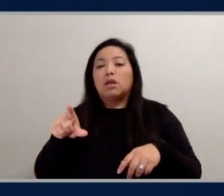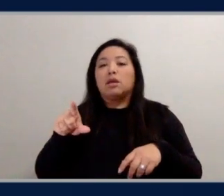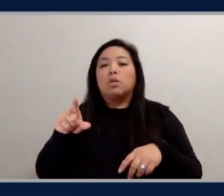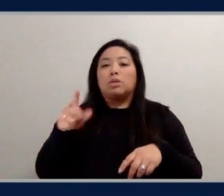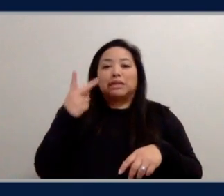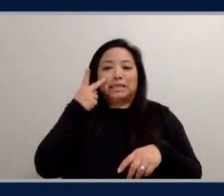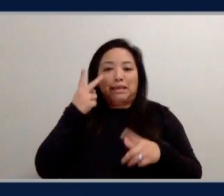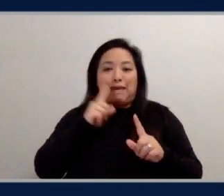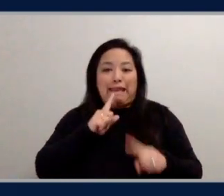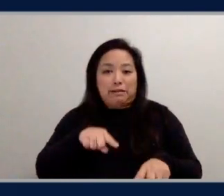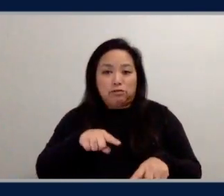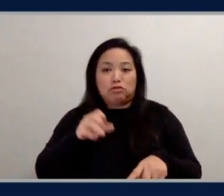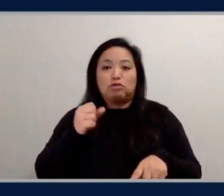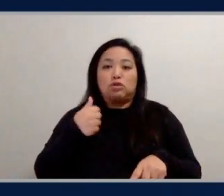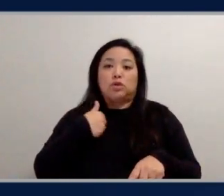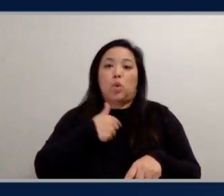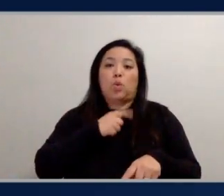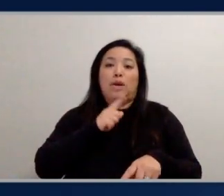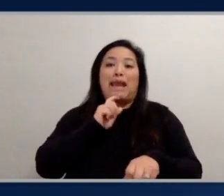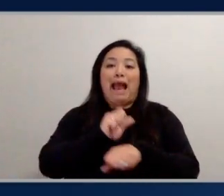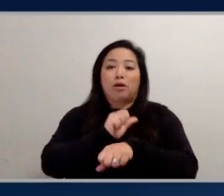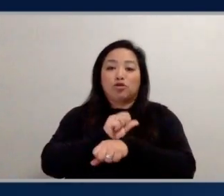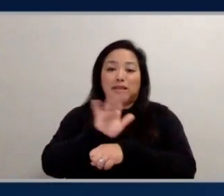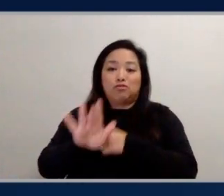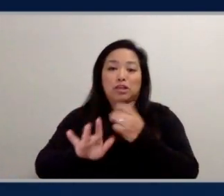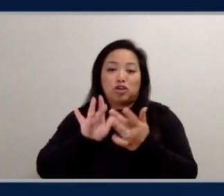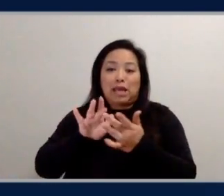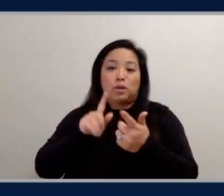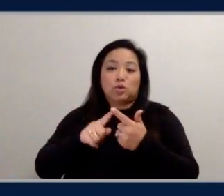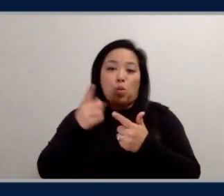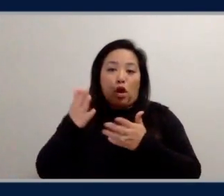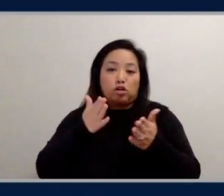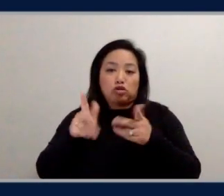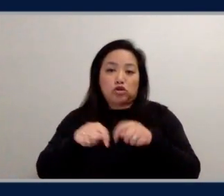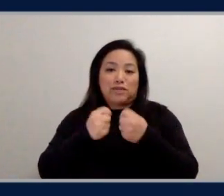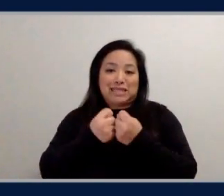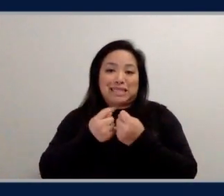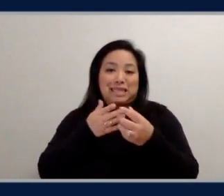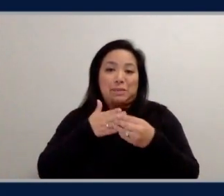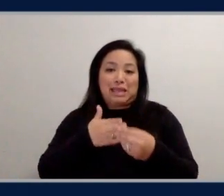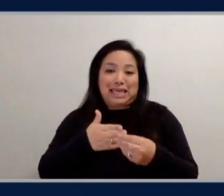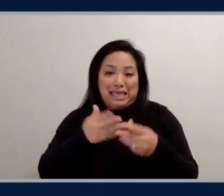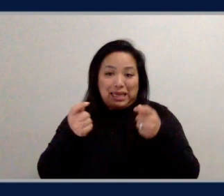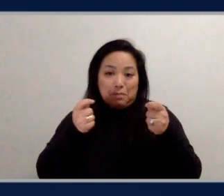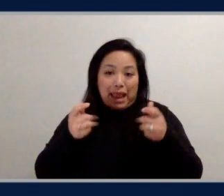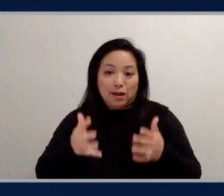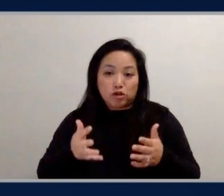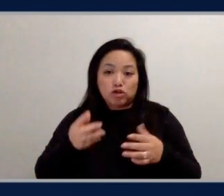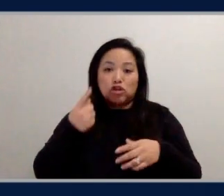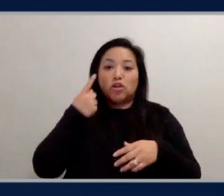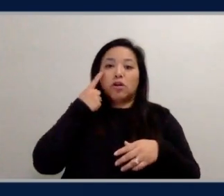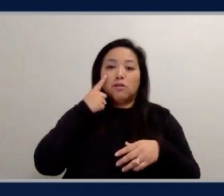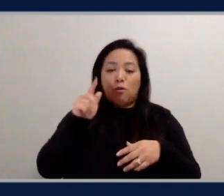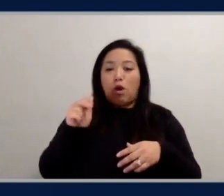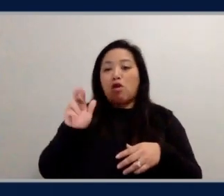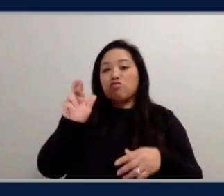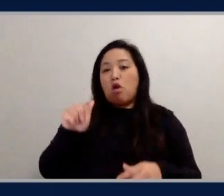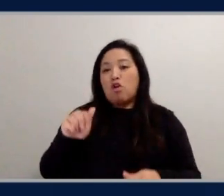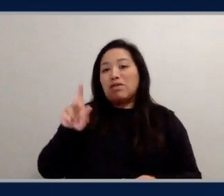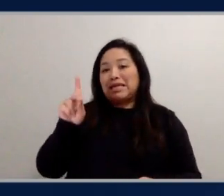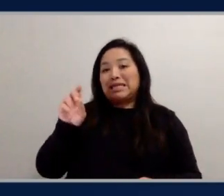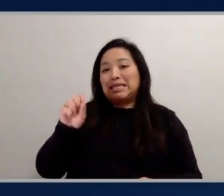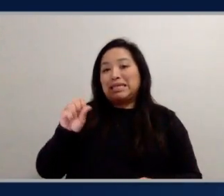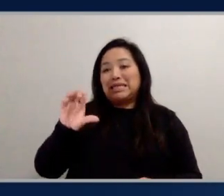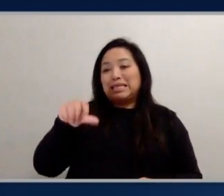got. So we actually reached out to one of the service team leads, managers for Aurora DSQL, and what he